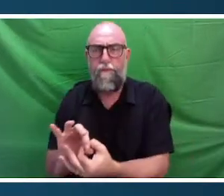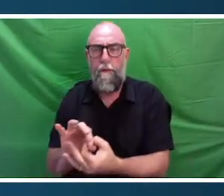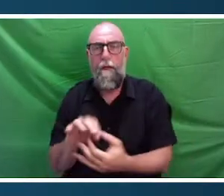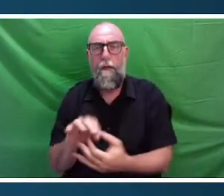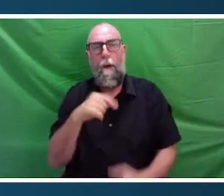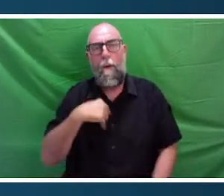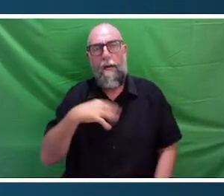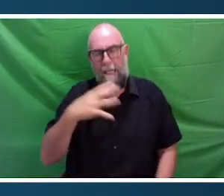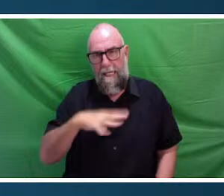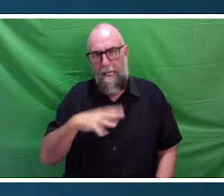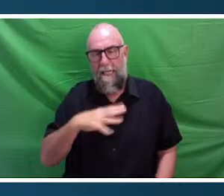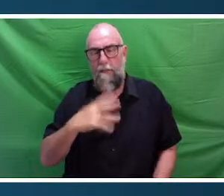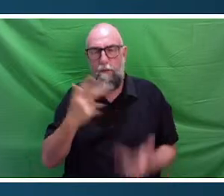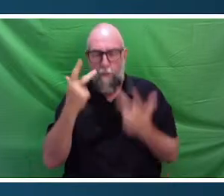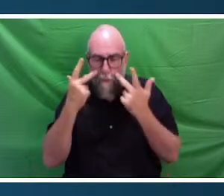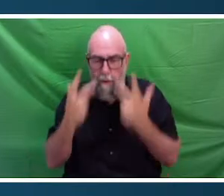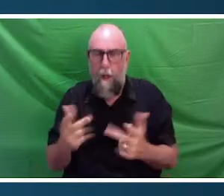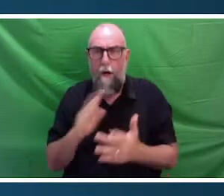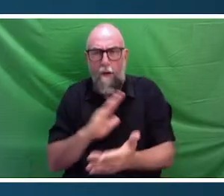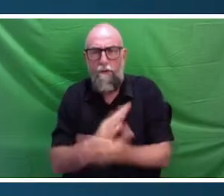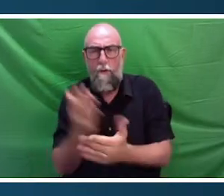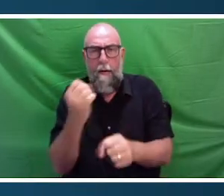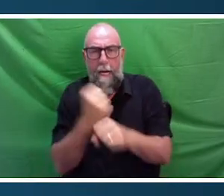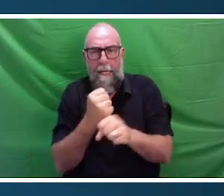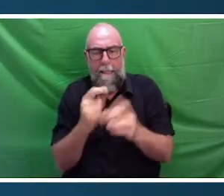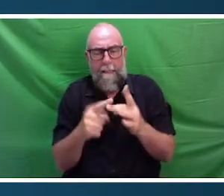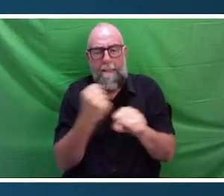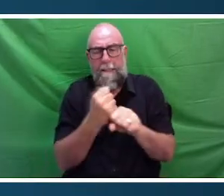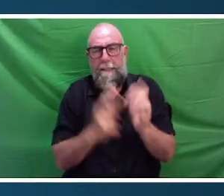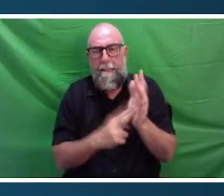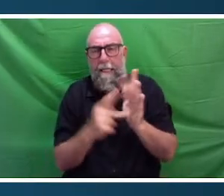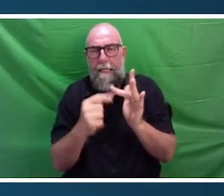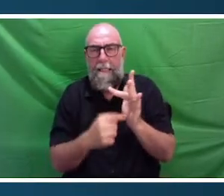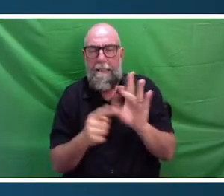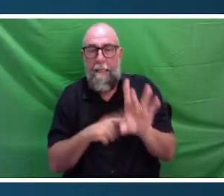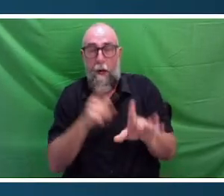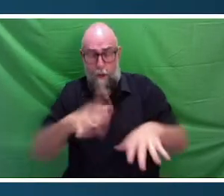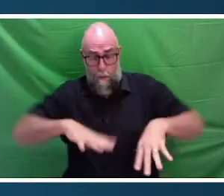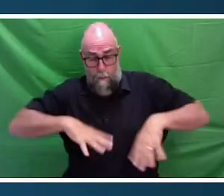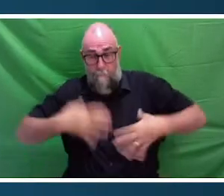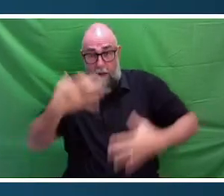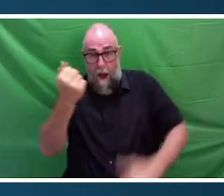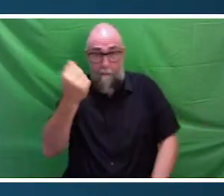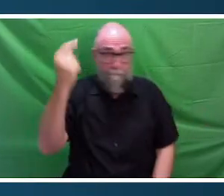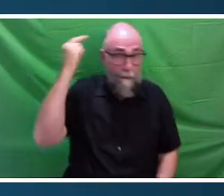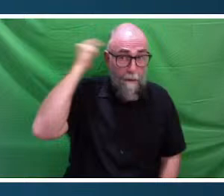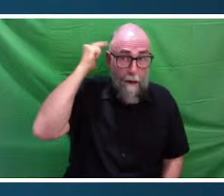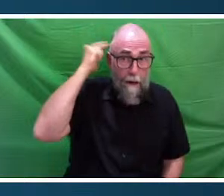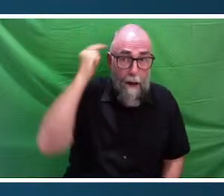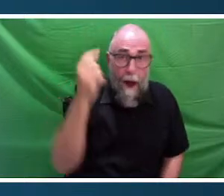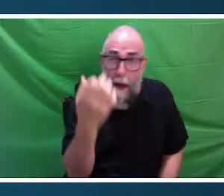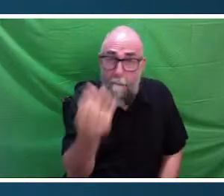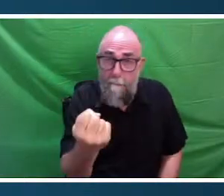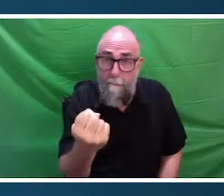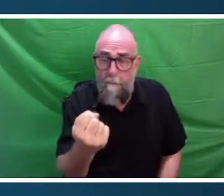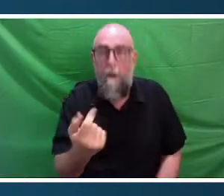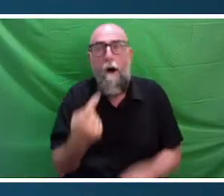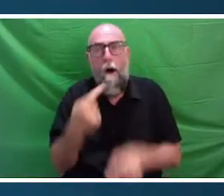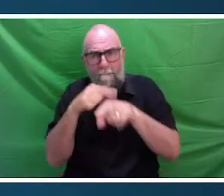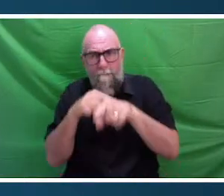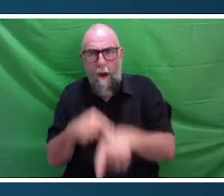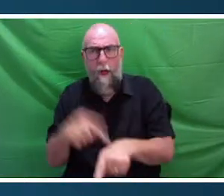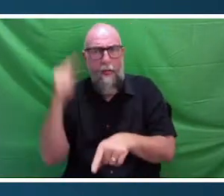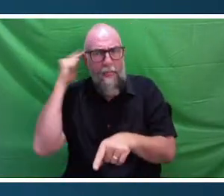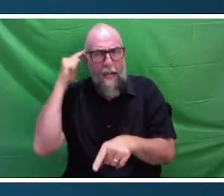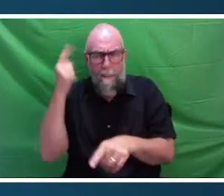dignity that you have in your brain guide you to fiercely safeguarding your decisions. Let's work